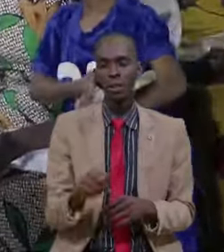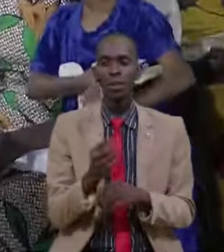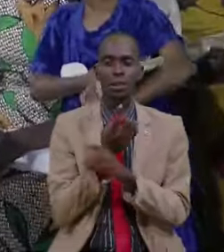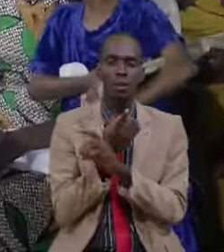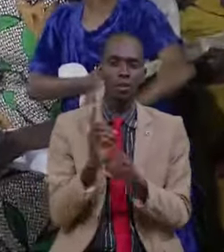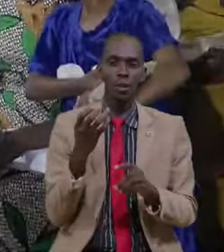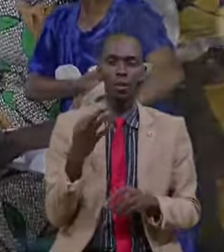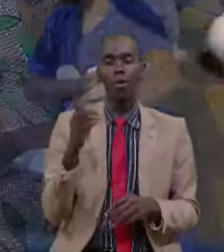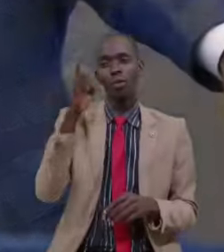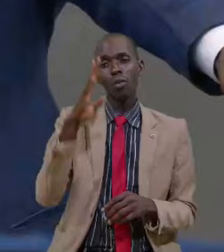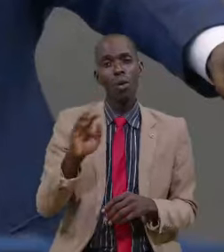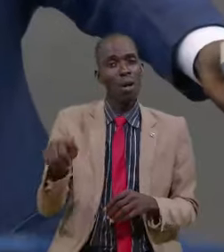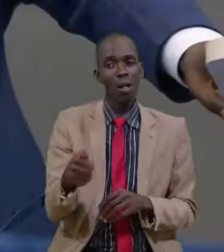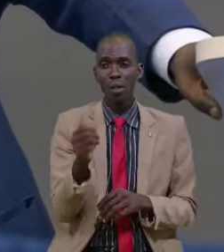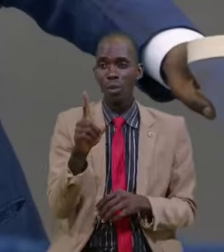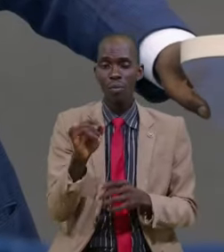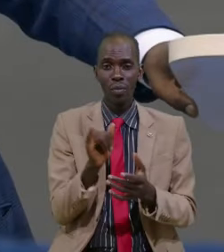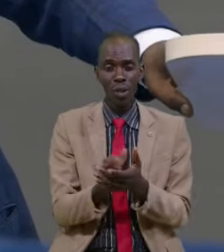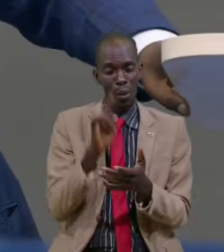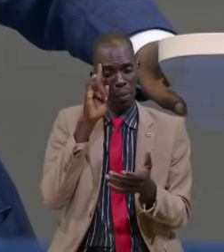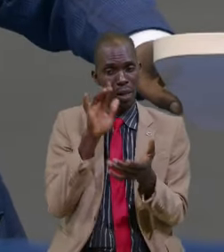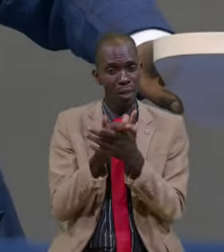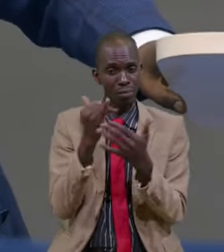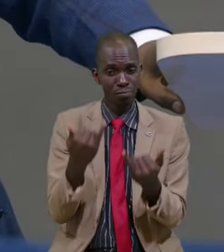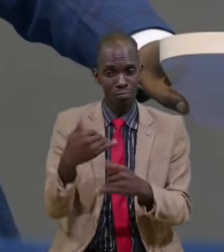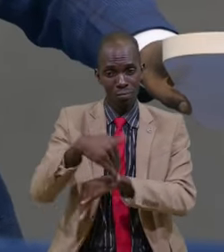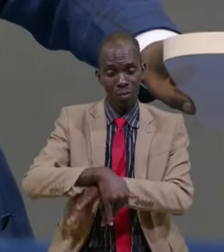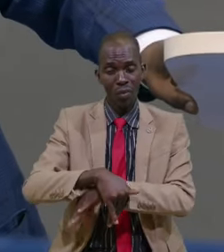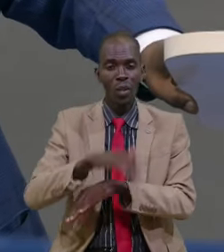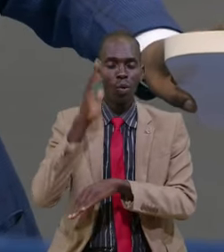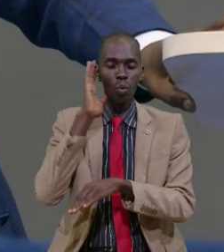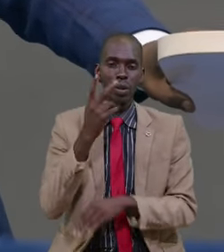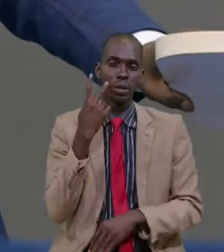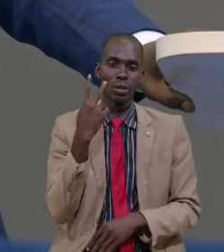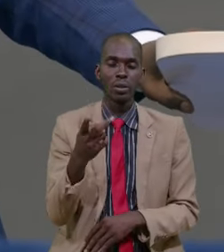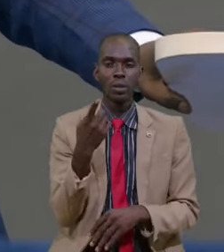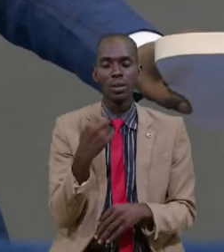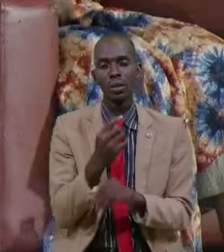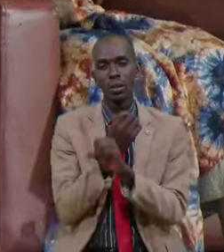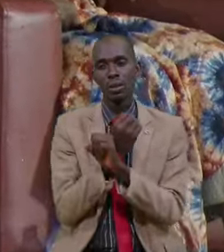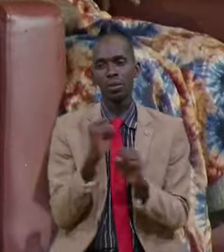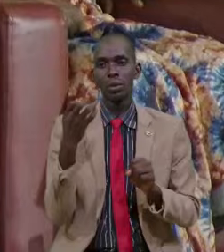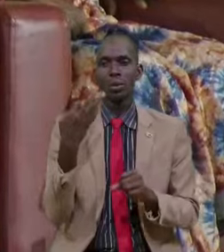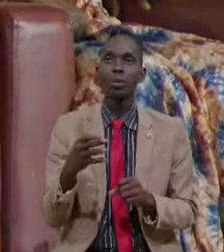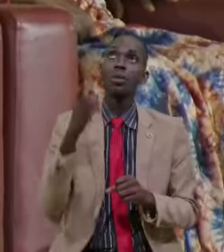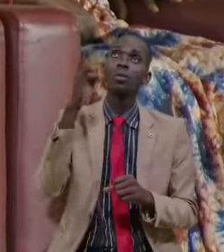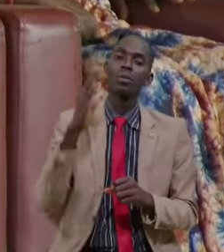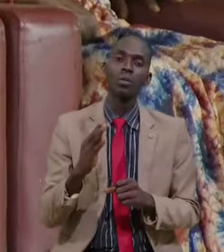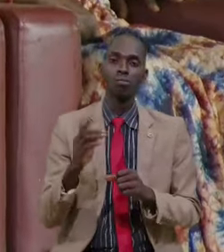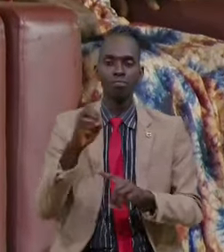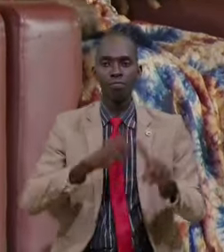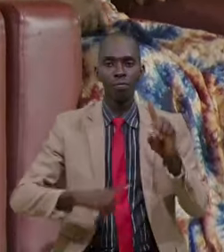Everyone who believes tonight will see the salvation of God. Give me a